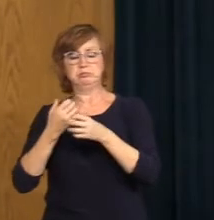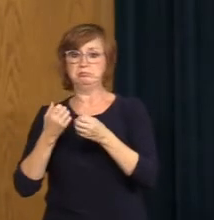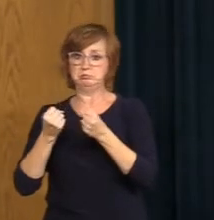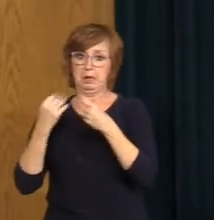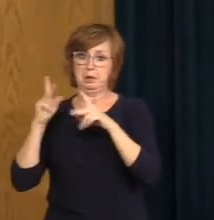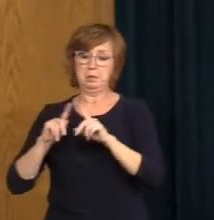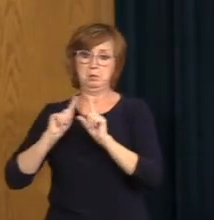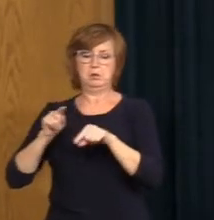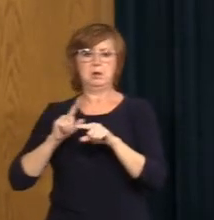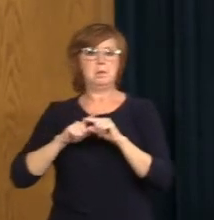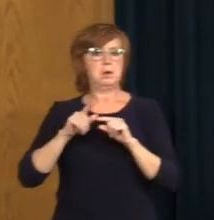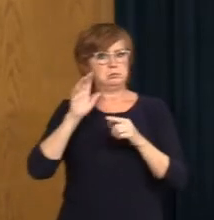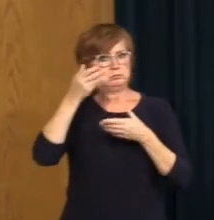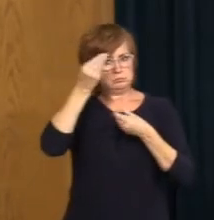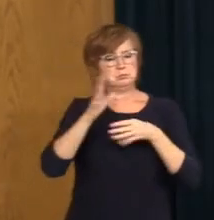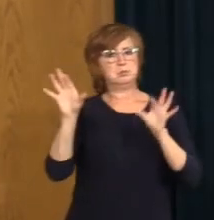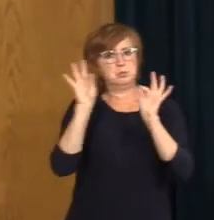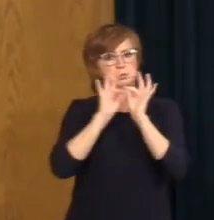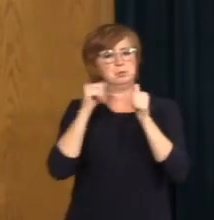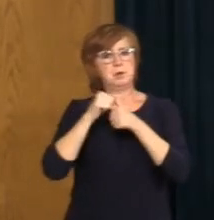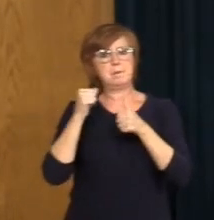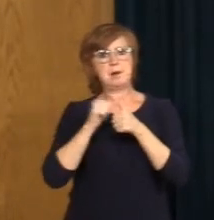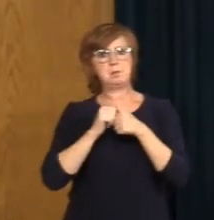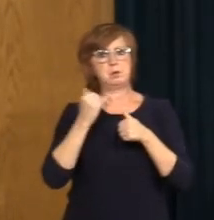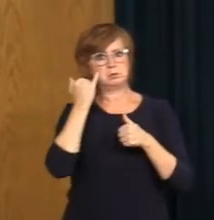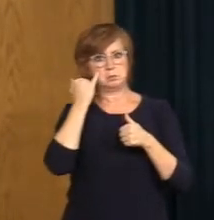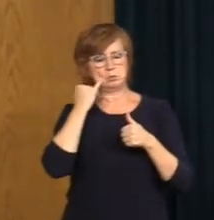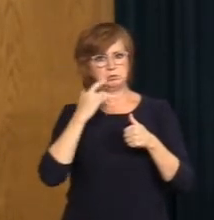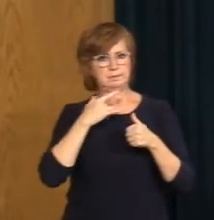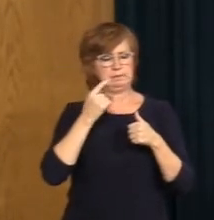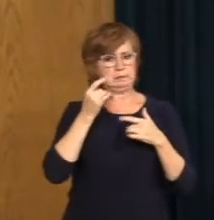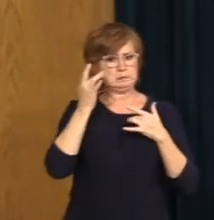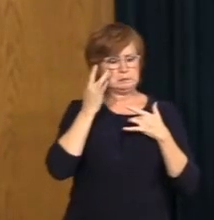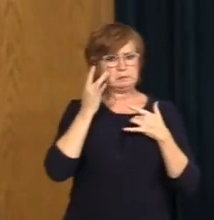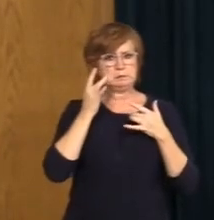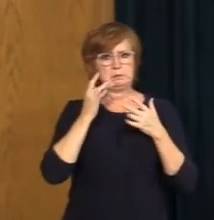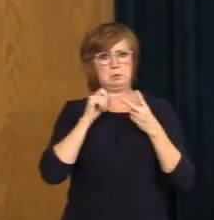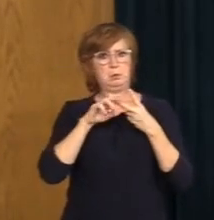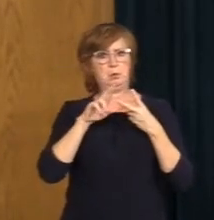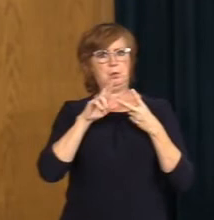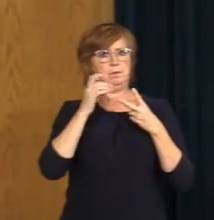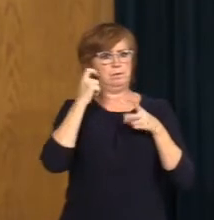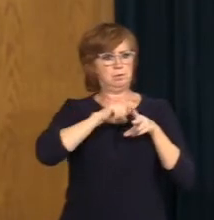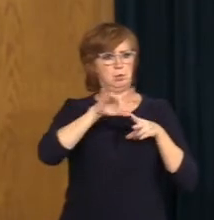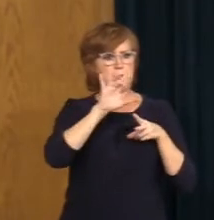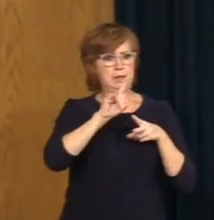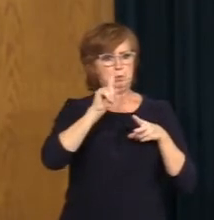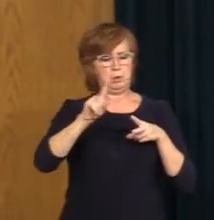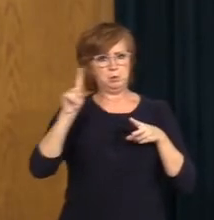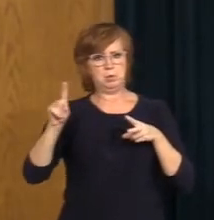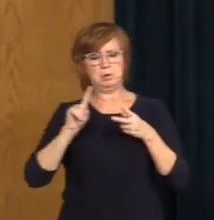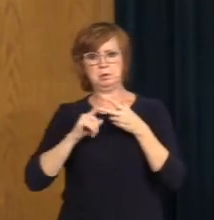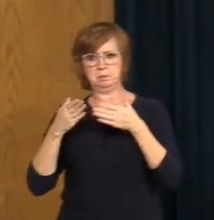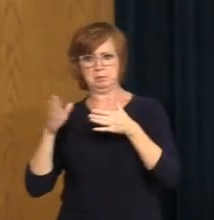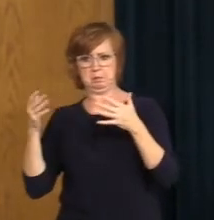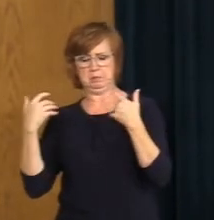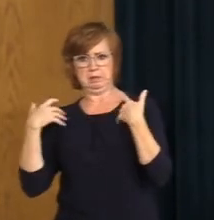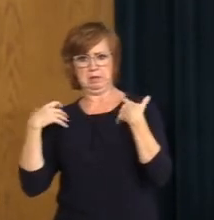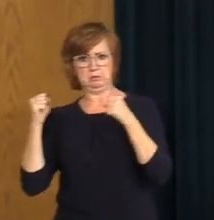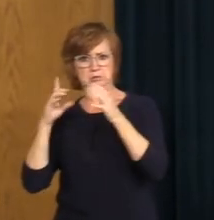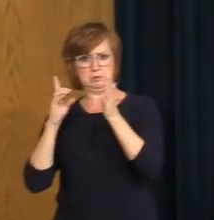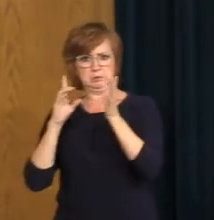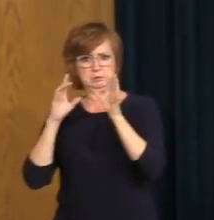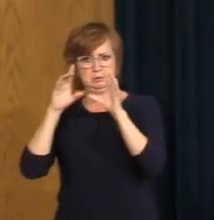symptoms, if you have any concerns or have been directed by public health, do promptly get your test, because by